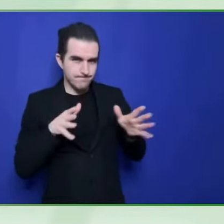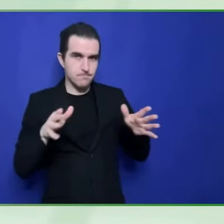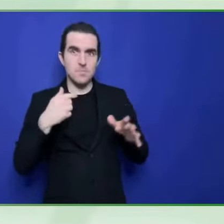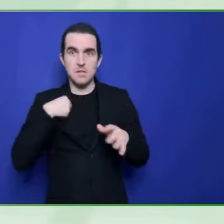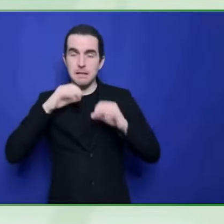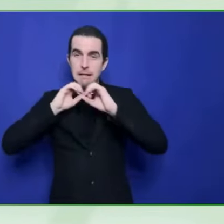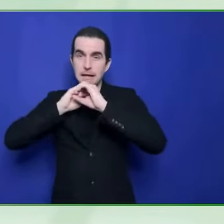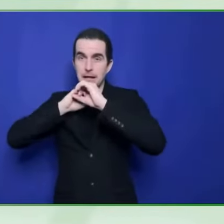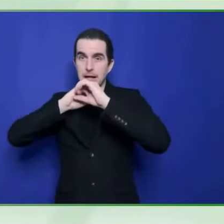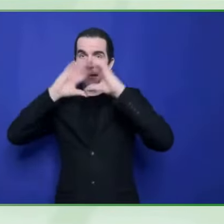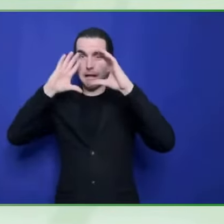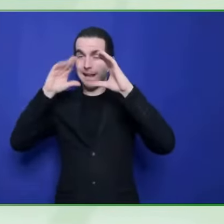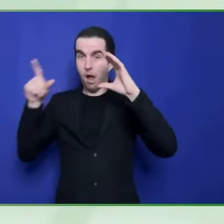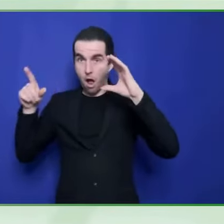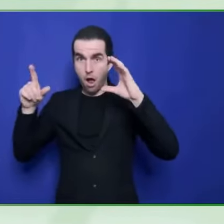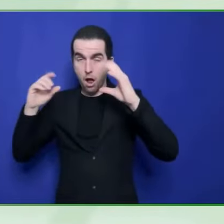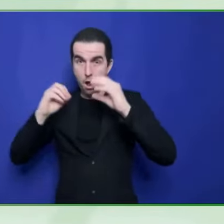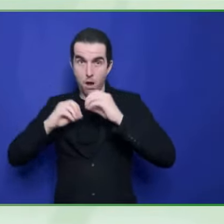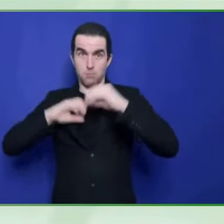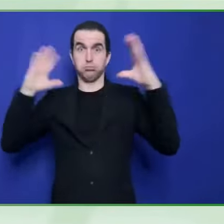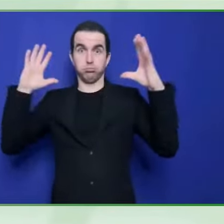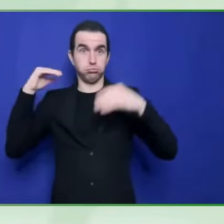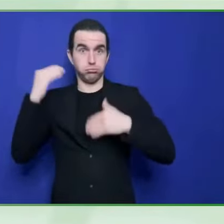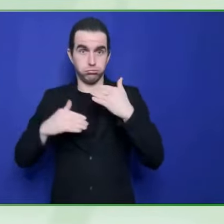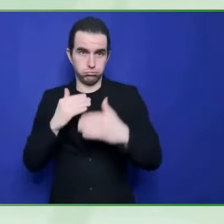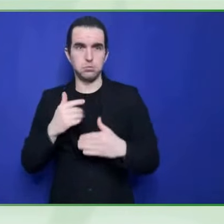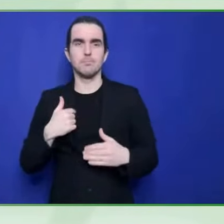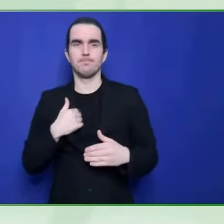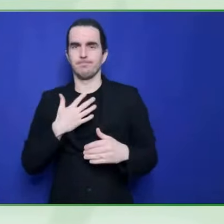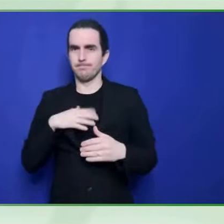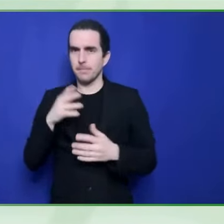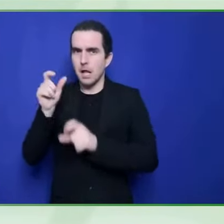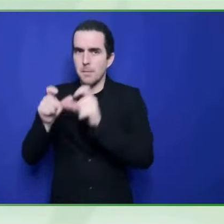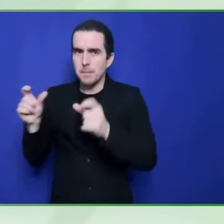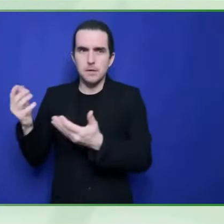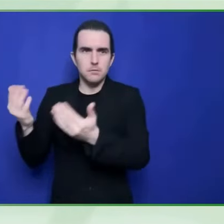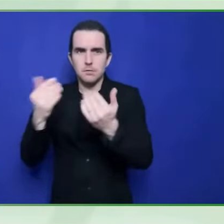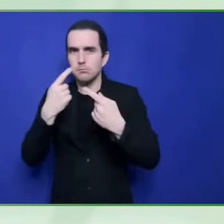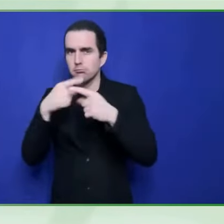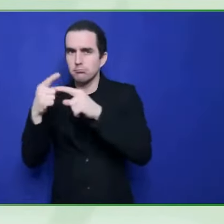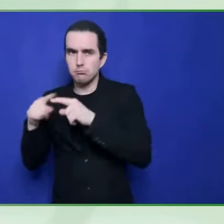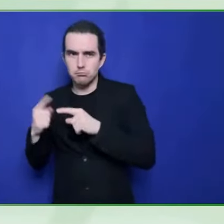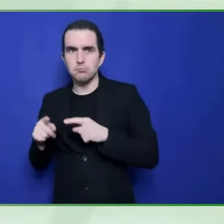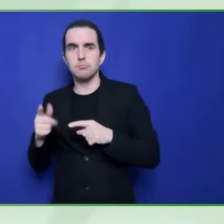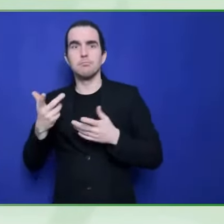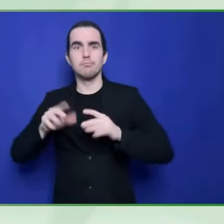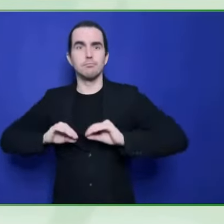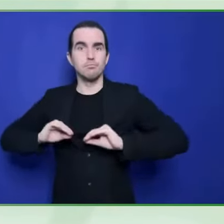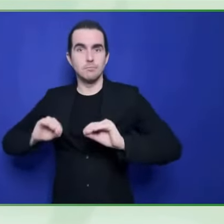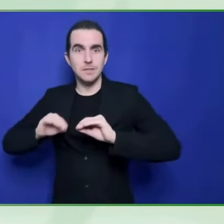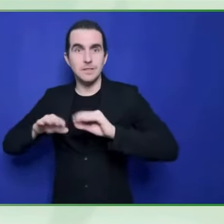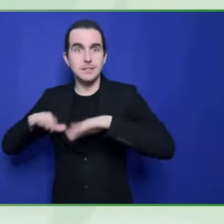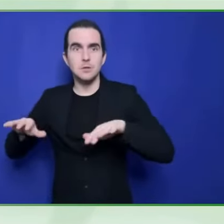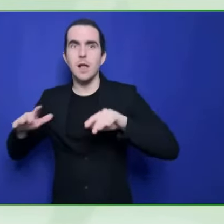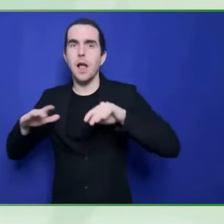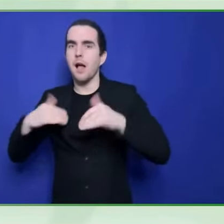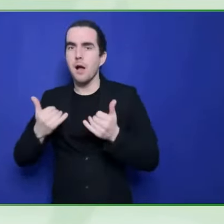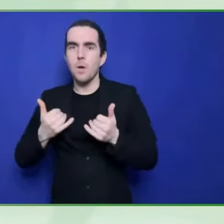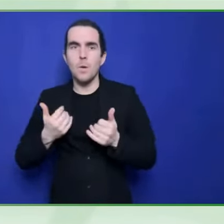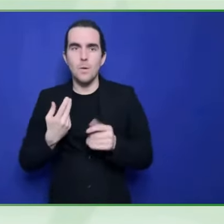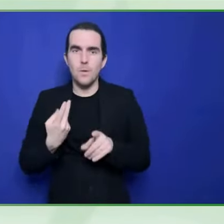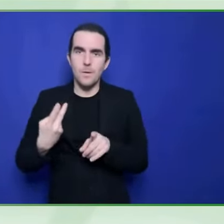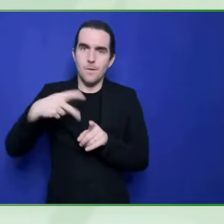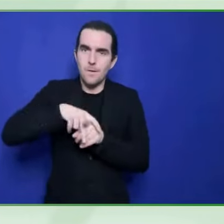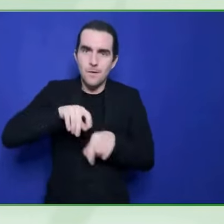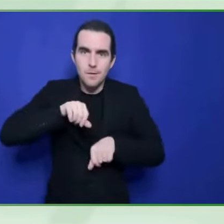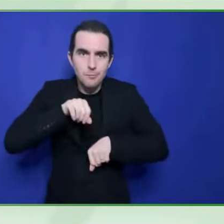important. People are pushing strollers, people are traveling with suitcases, delivery personnel. And I should also say that as